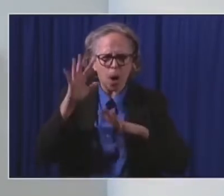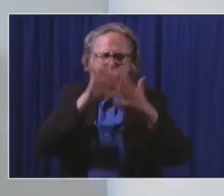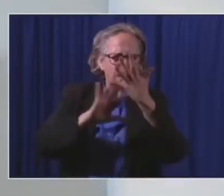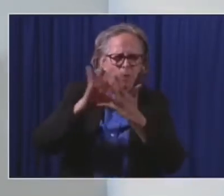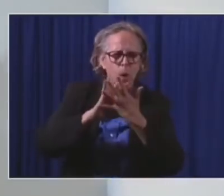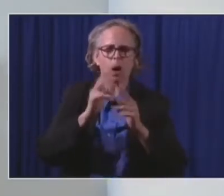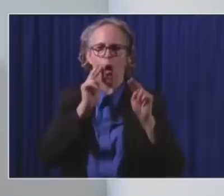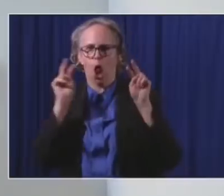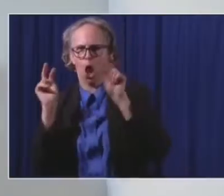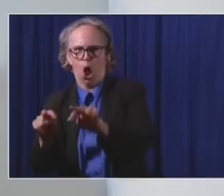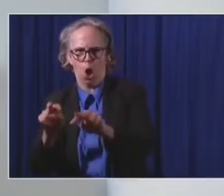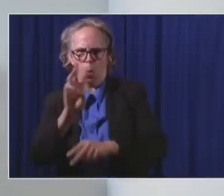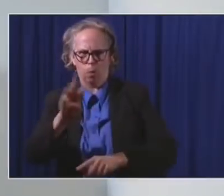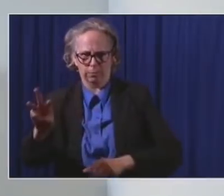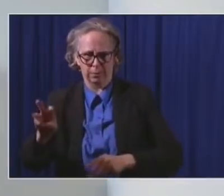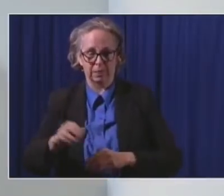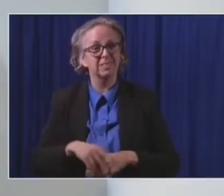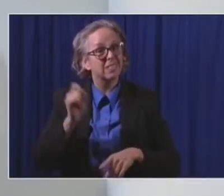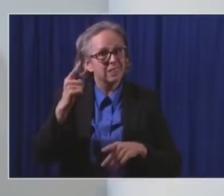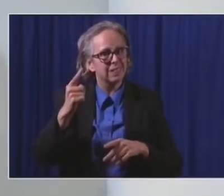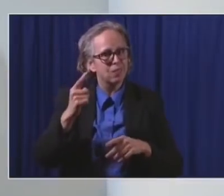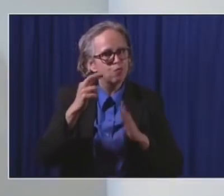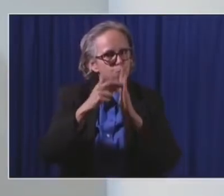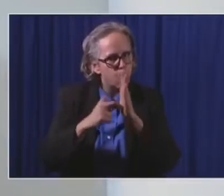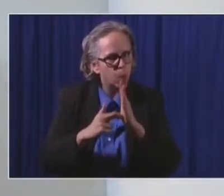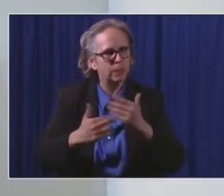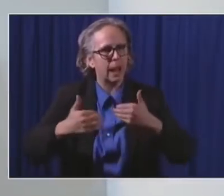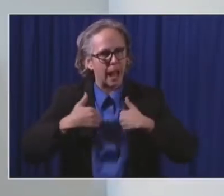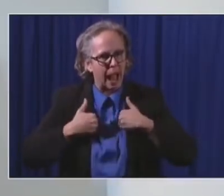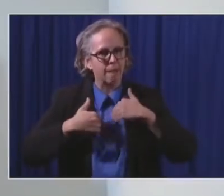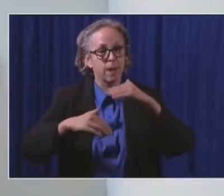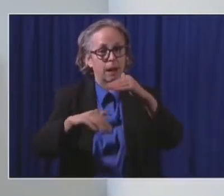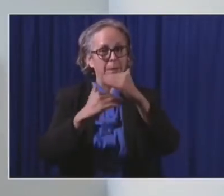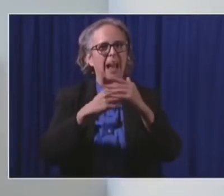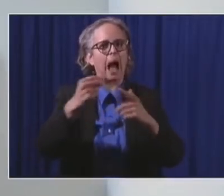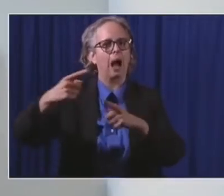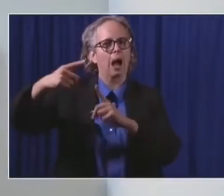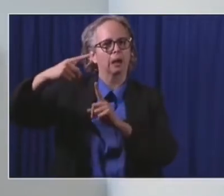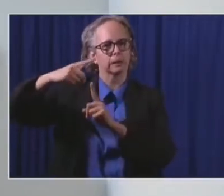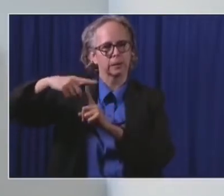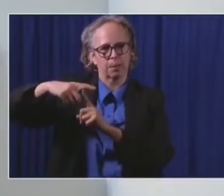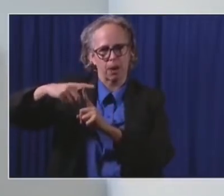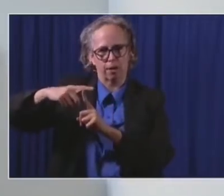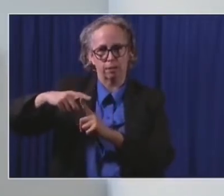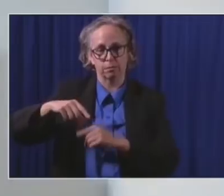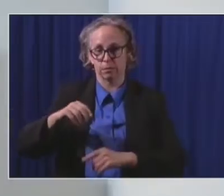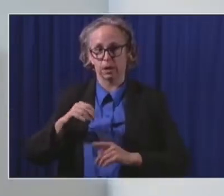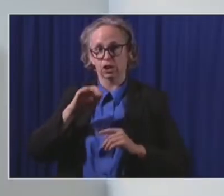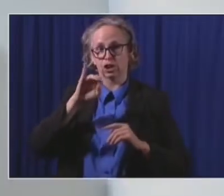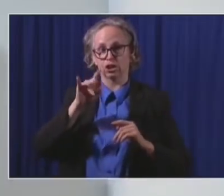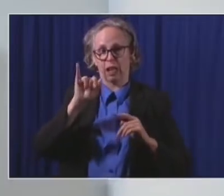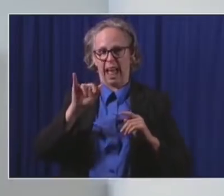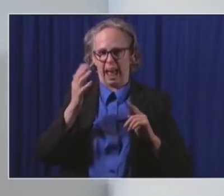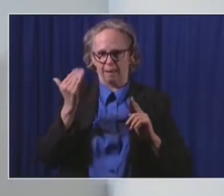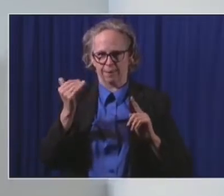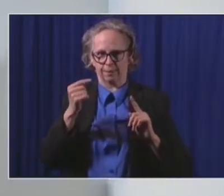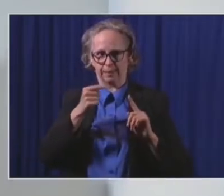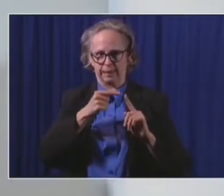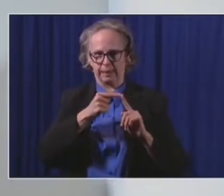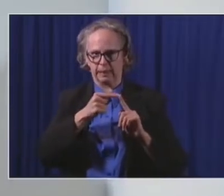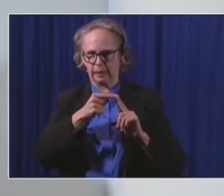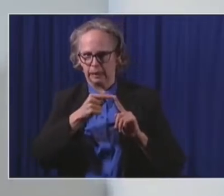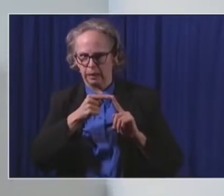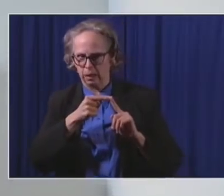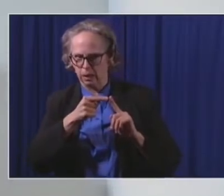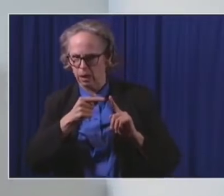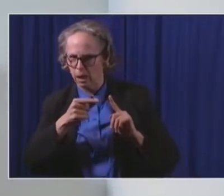about different types of activities and do they qualify. The things that qualify are very limited. This is